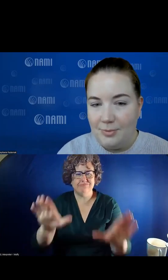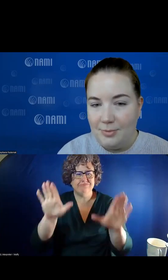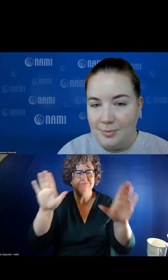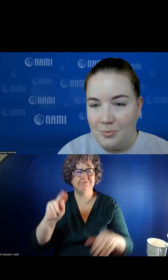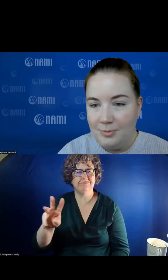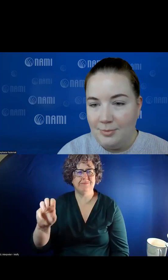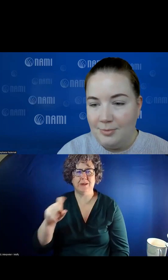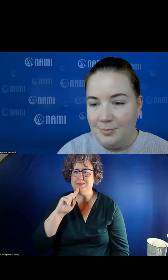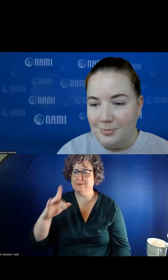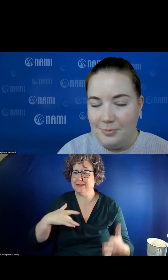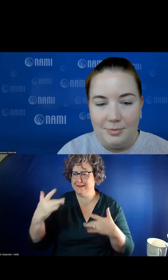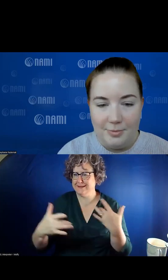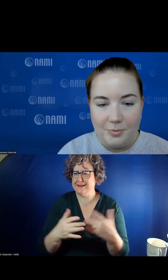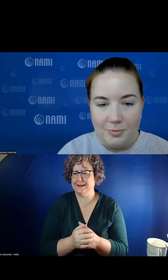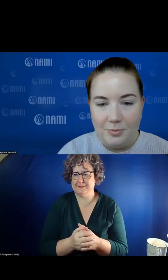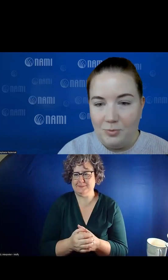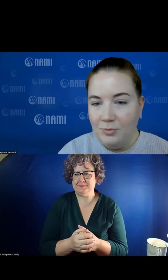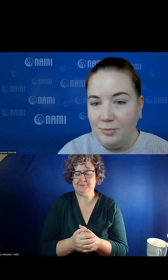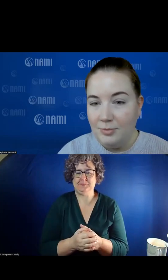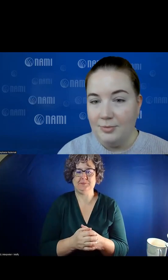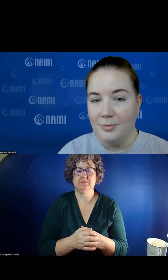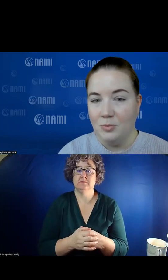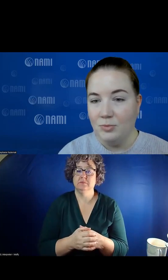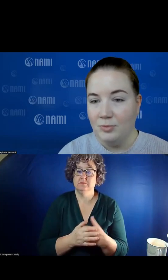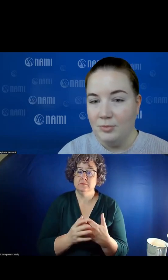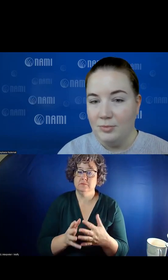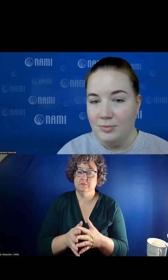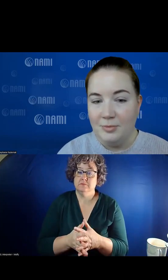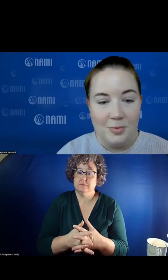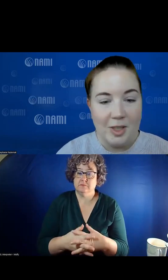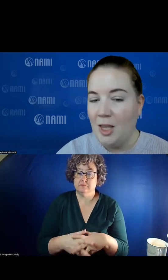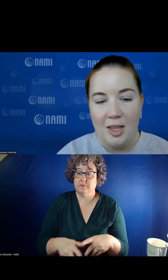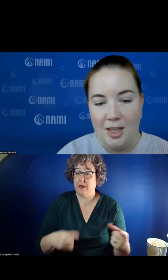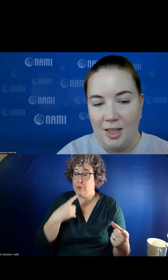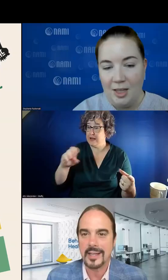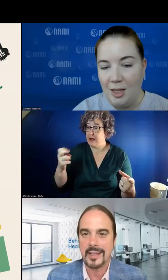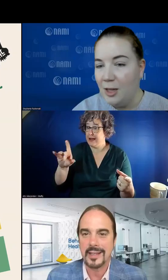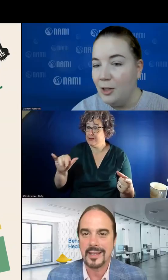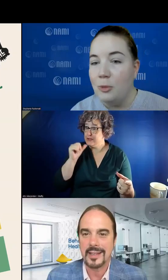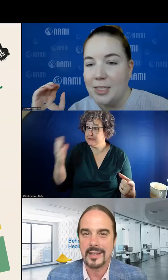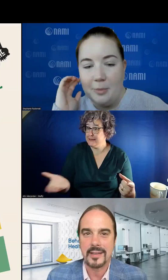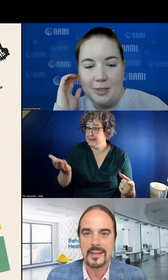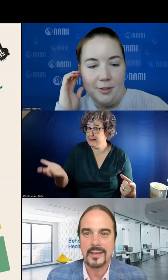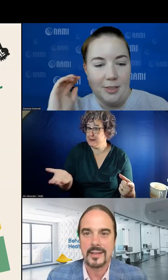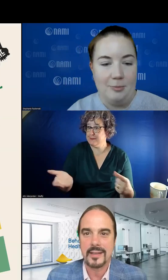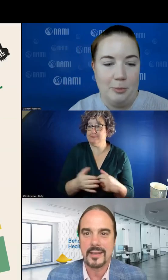Very exciting to hear. And so you say that we don't have Shelley with us today?